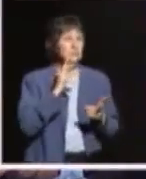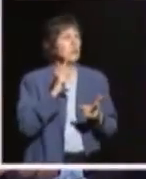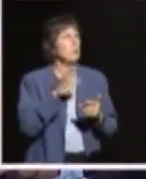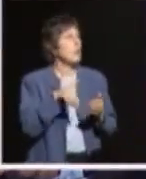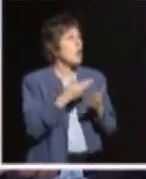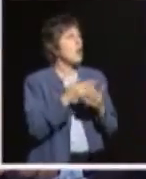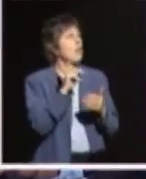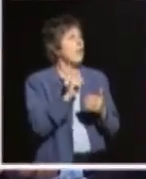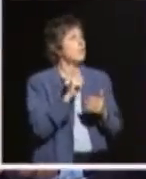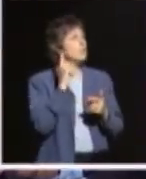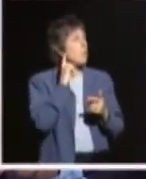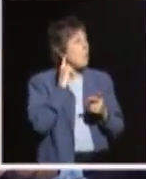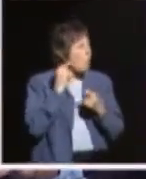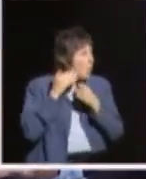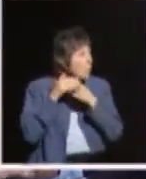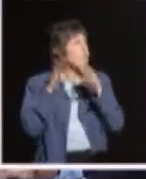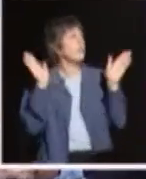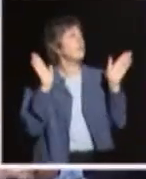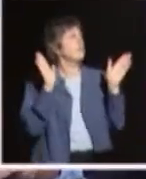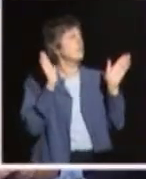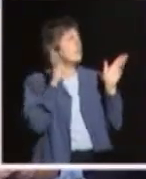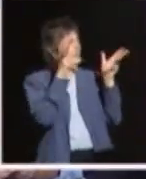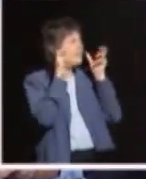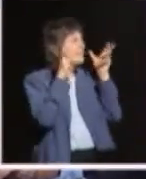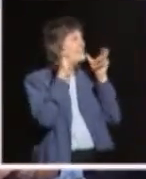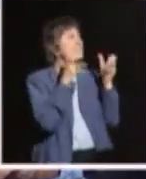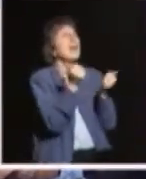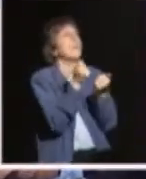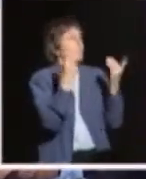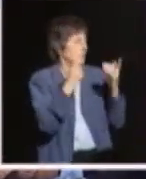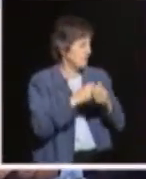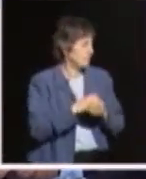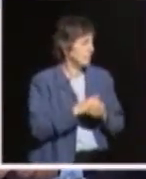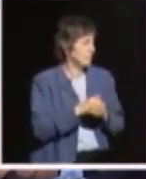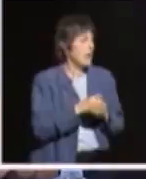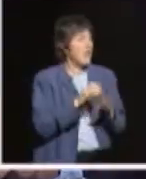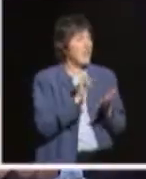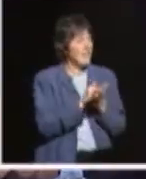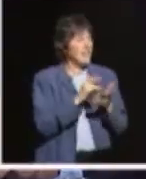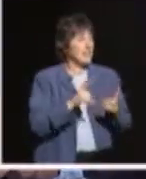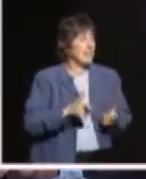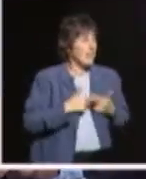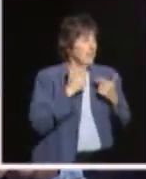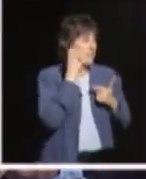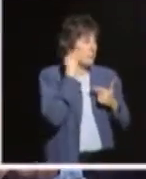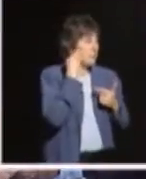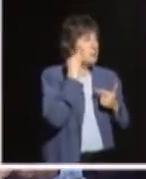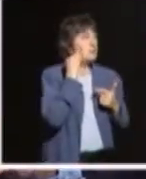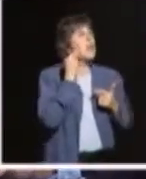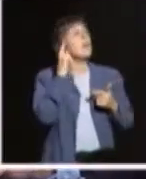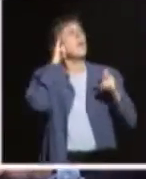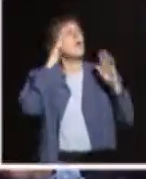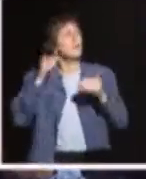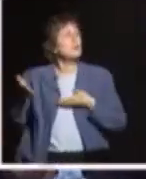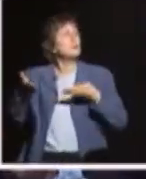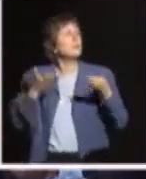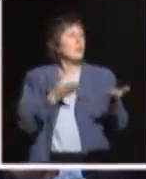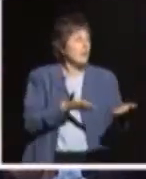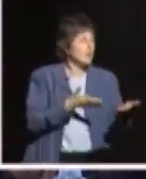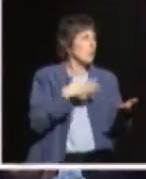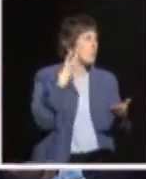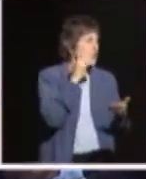our ears and listen. It's that life's experience that I hope to bring to Washington, D.C., across all